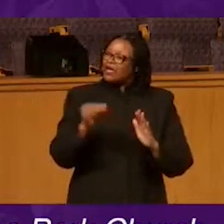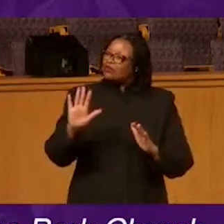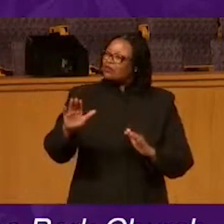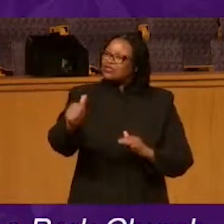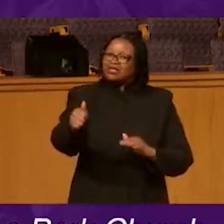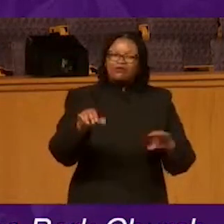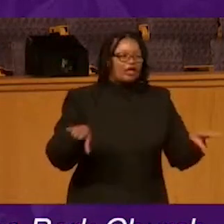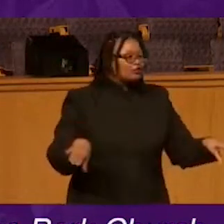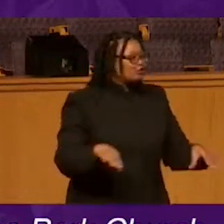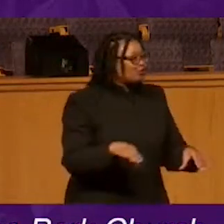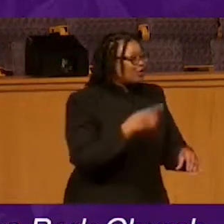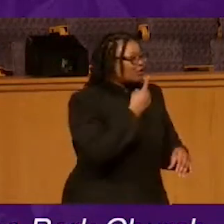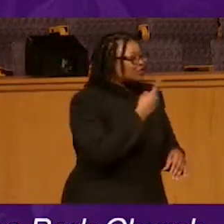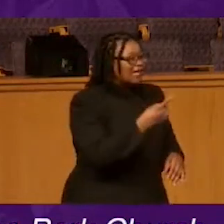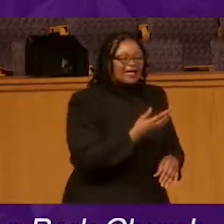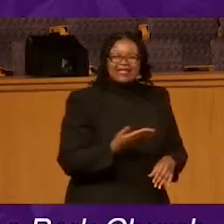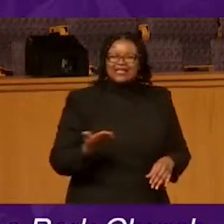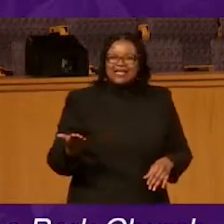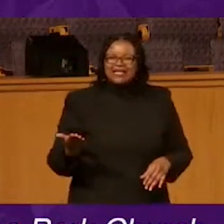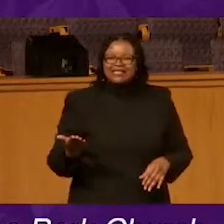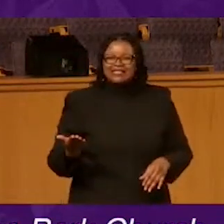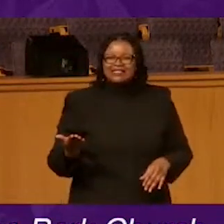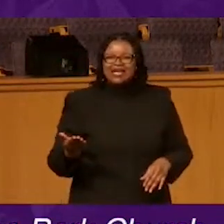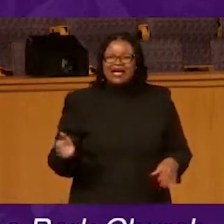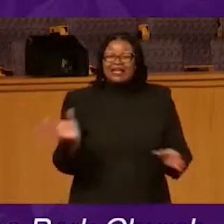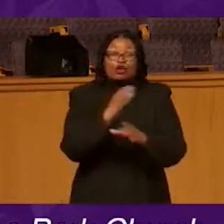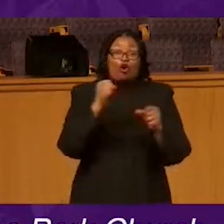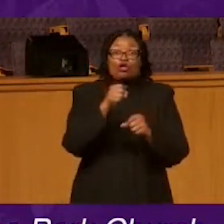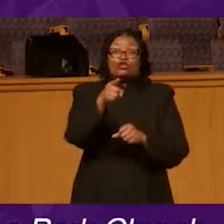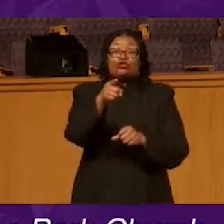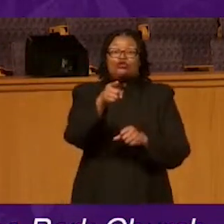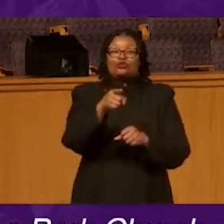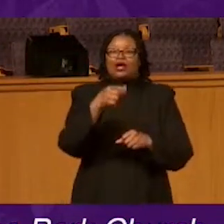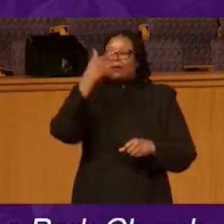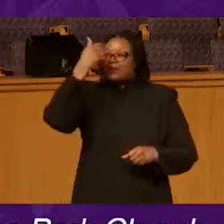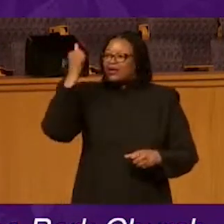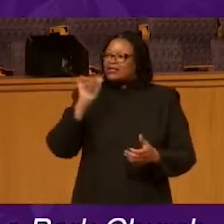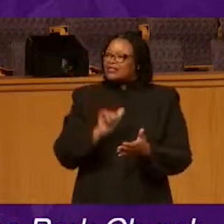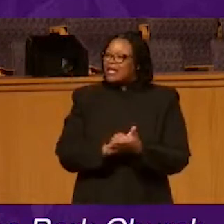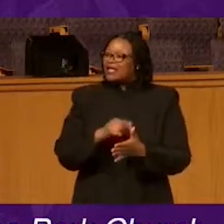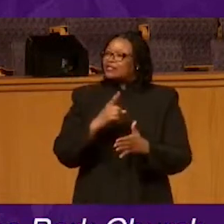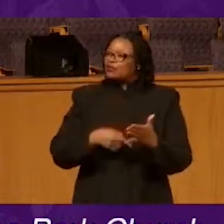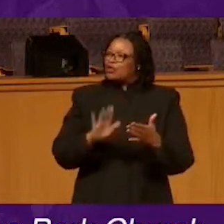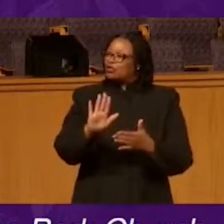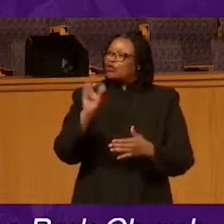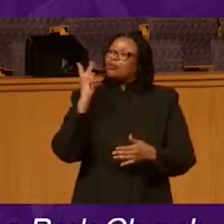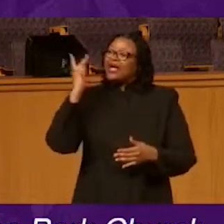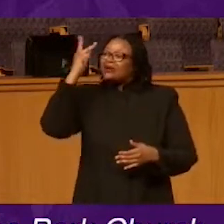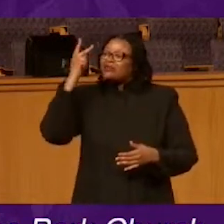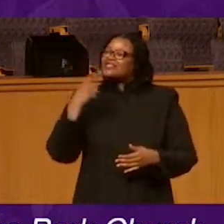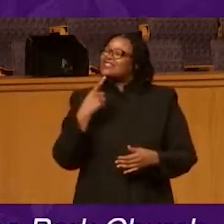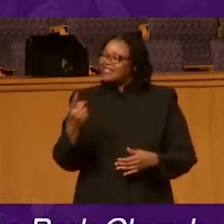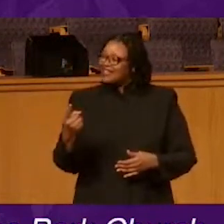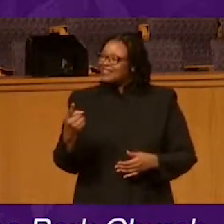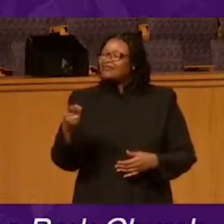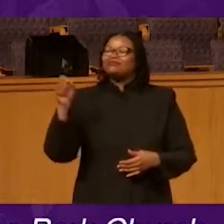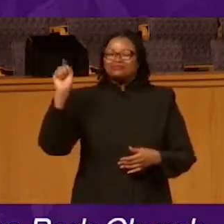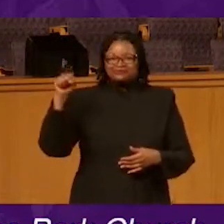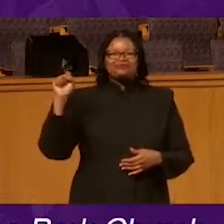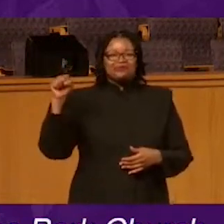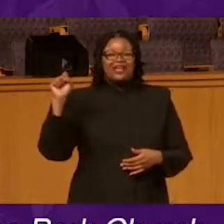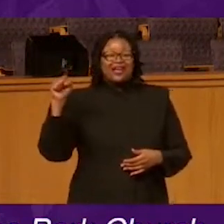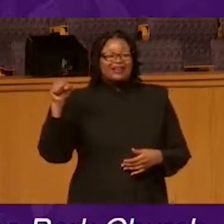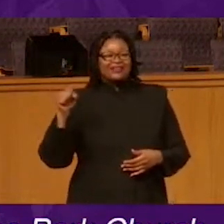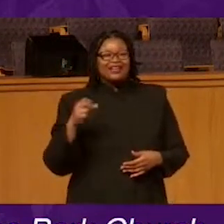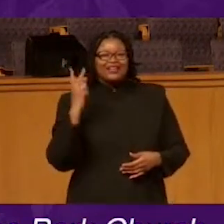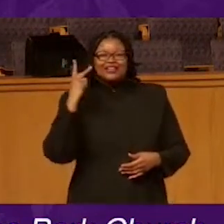just doing or saying some things and it caught you because that was what your parents said? That was what